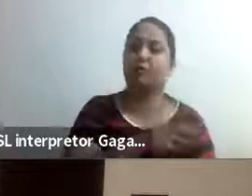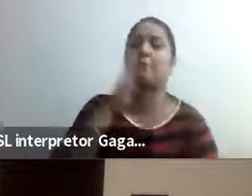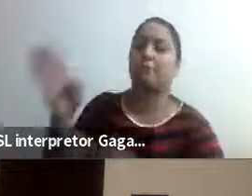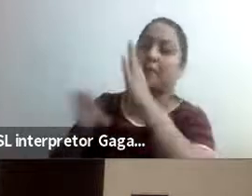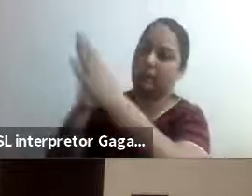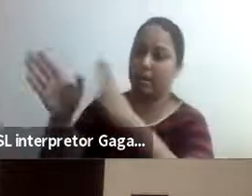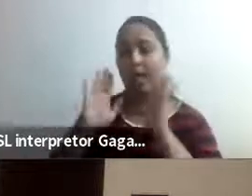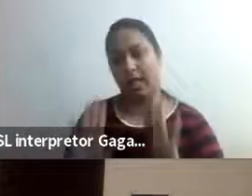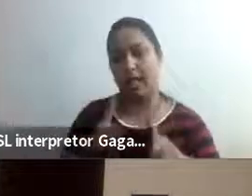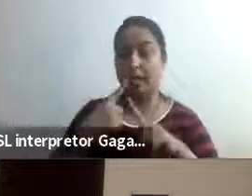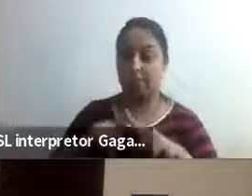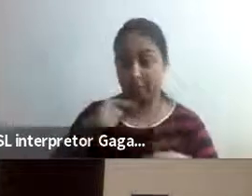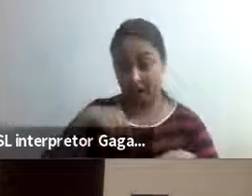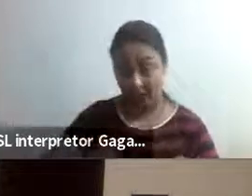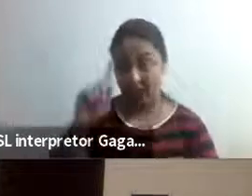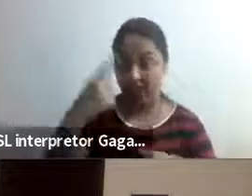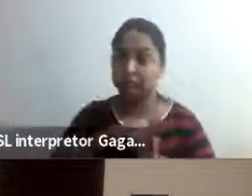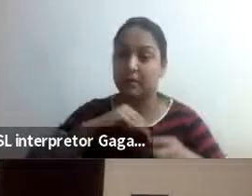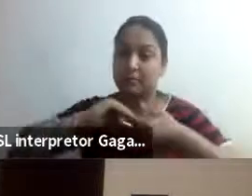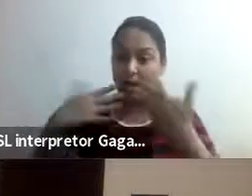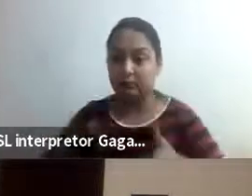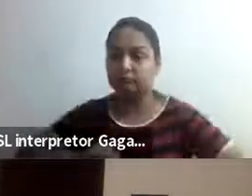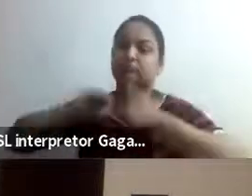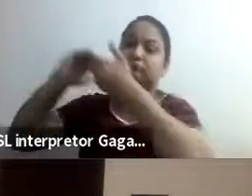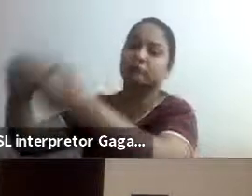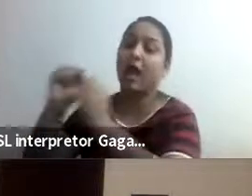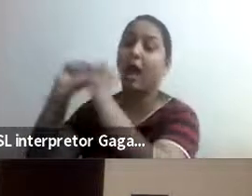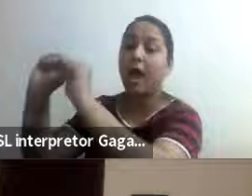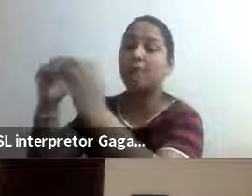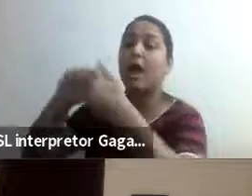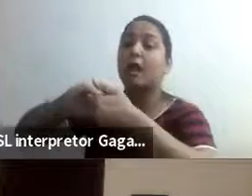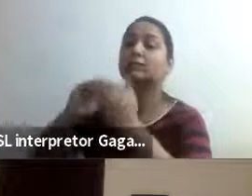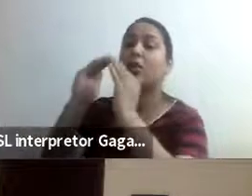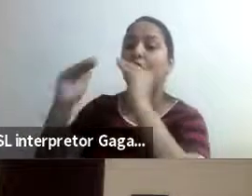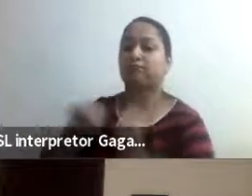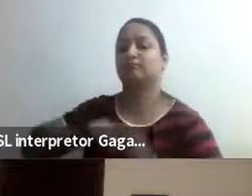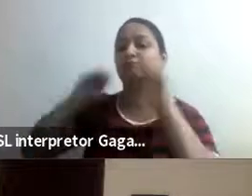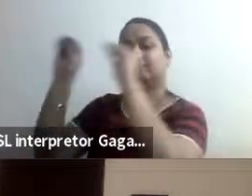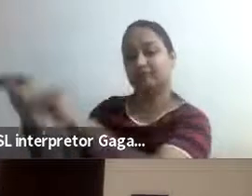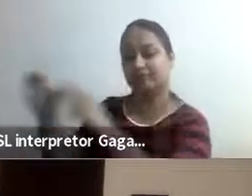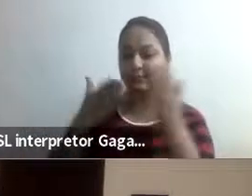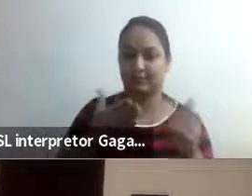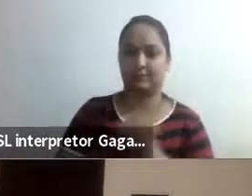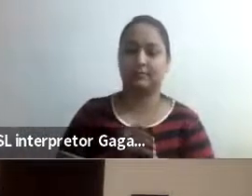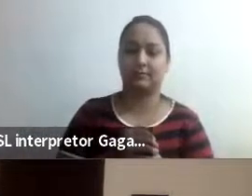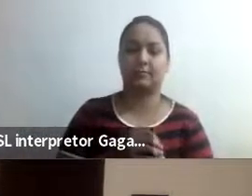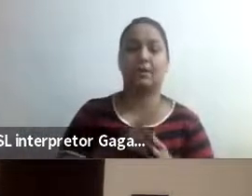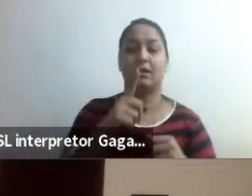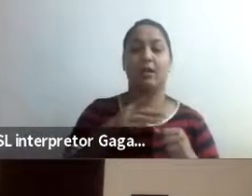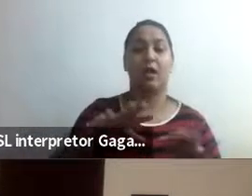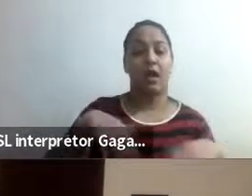moving for good because she was married and she was moving into her husband's house. So this brings us to the